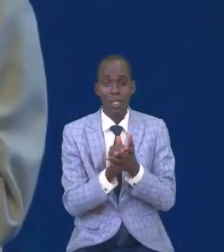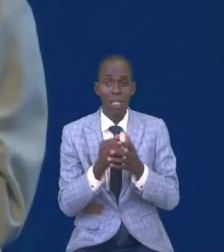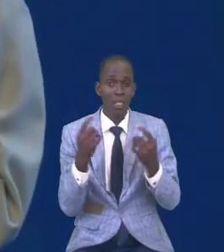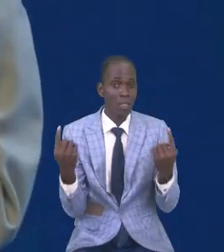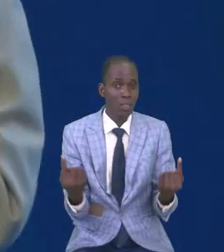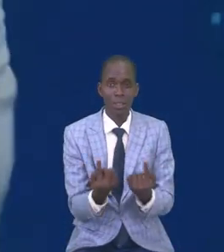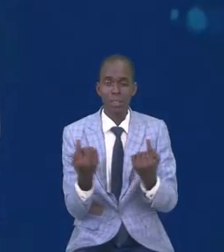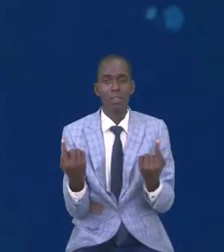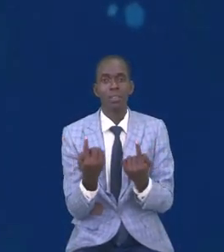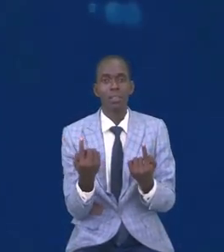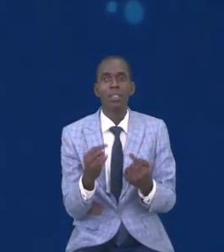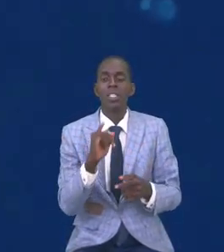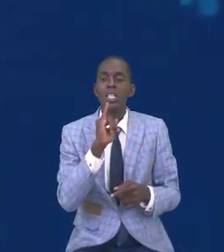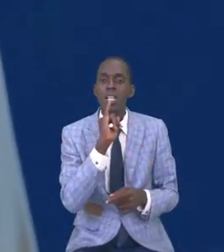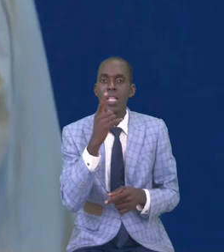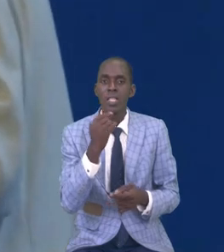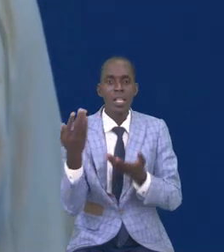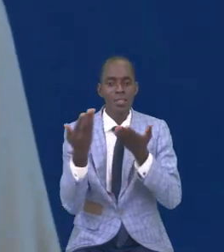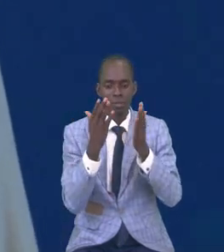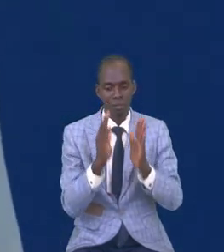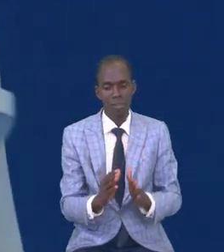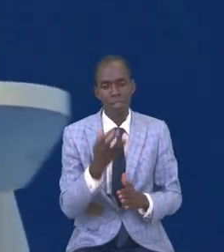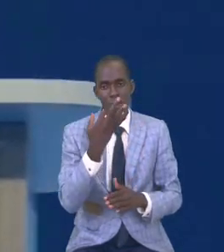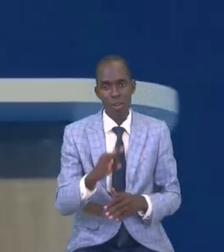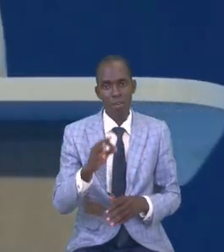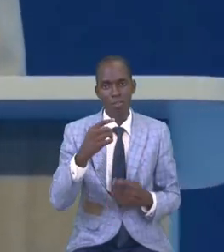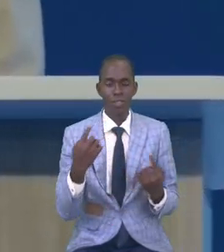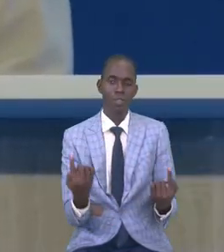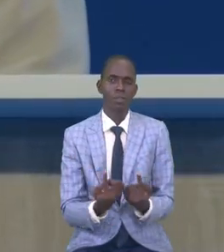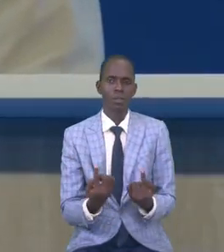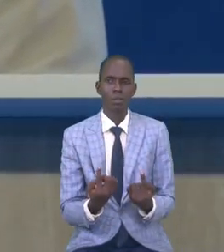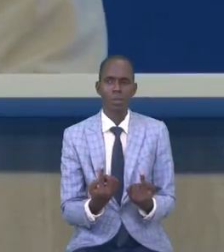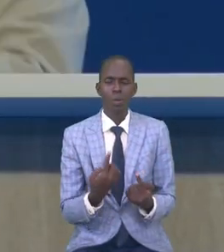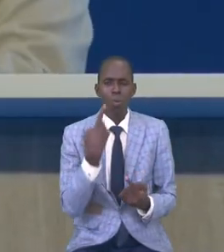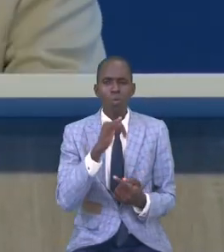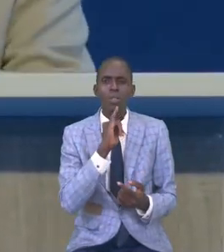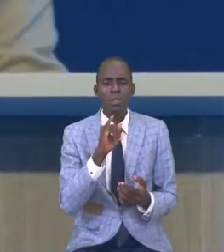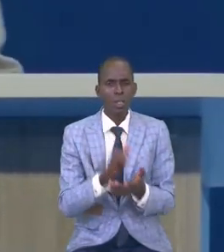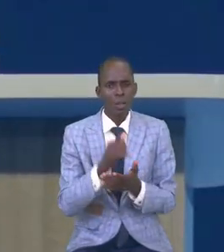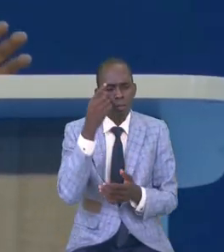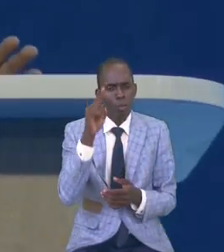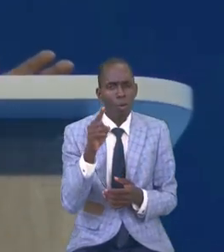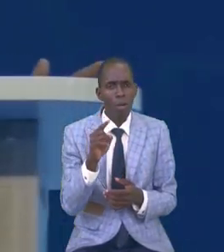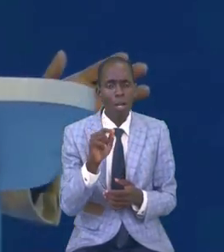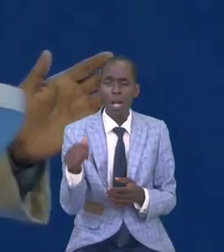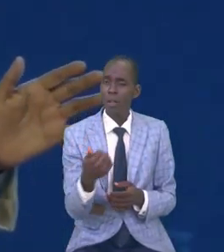sin is the servant of sin. Who is that talking about?